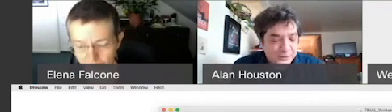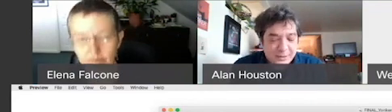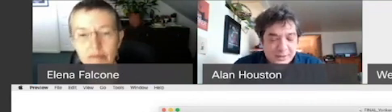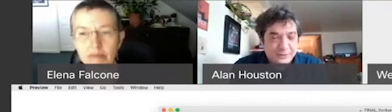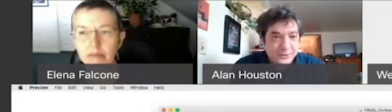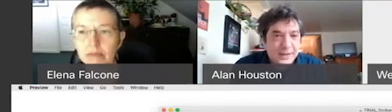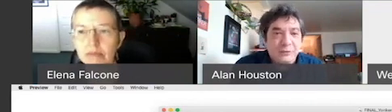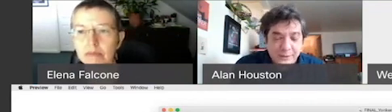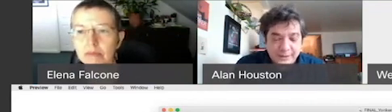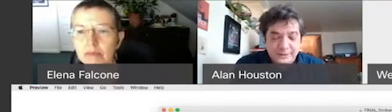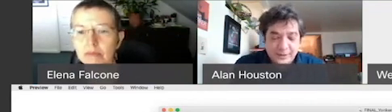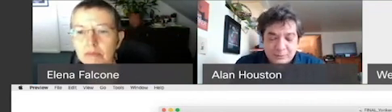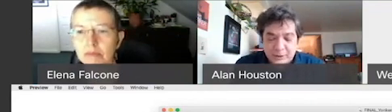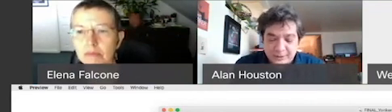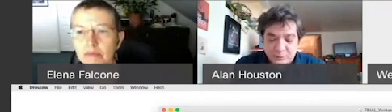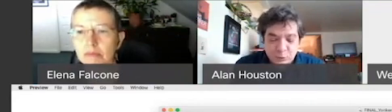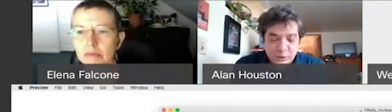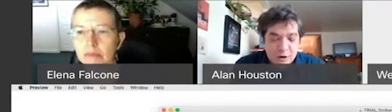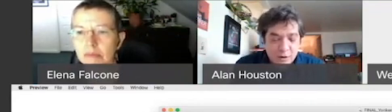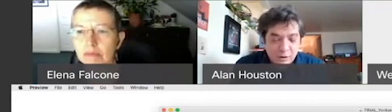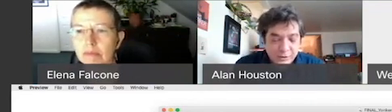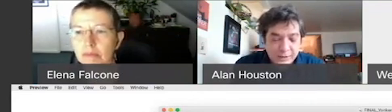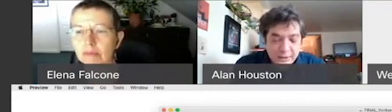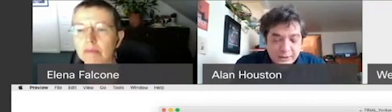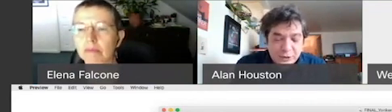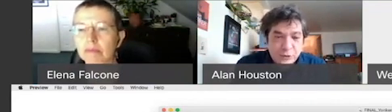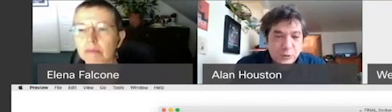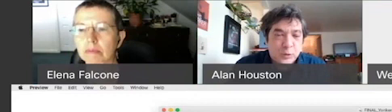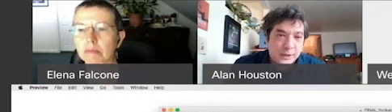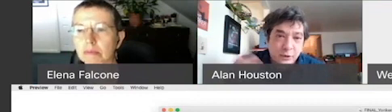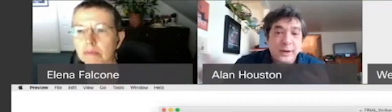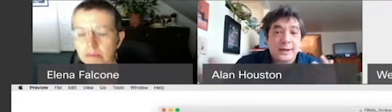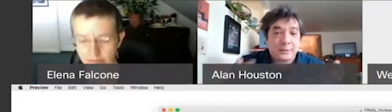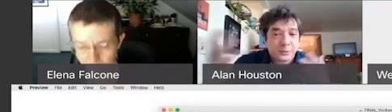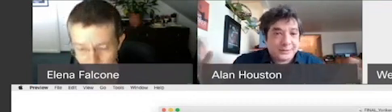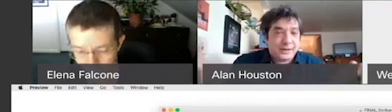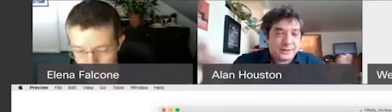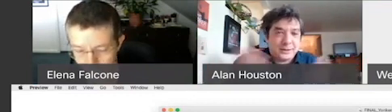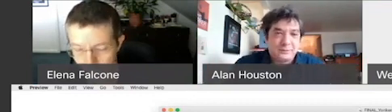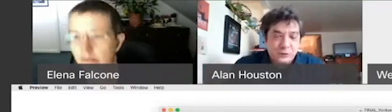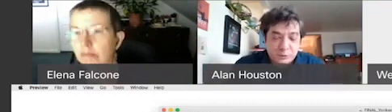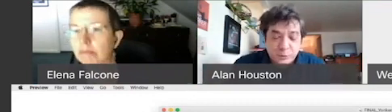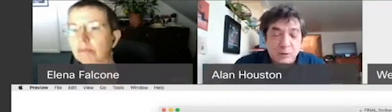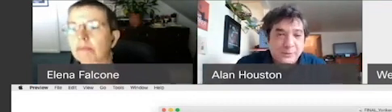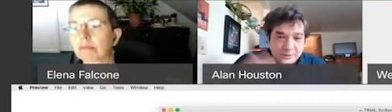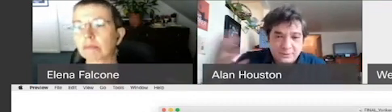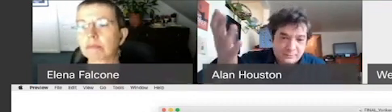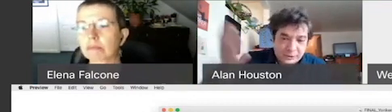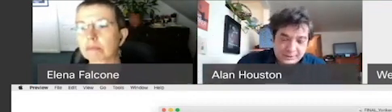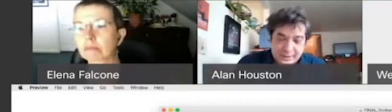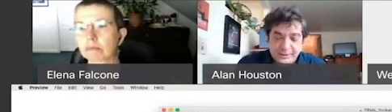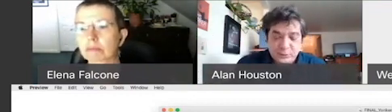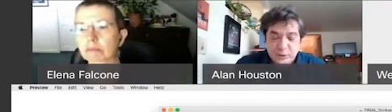really everybody at the library has been working hard to create and present virtual programs just like this